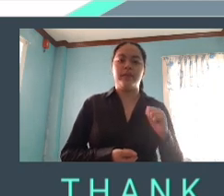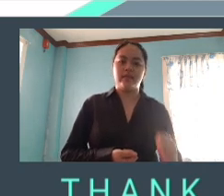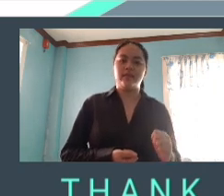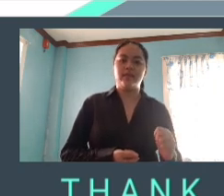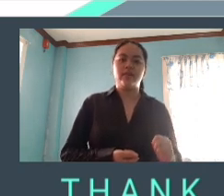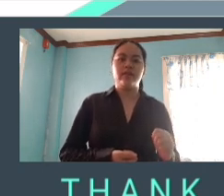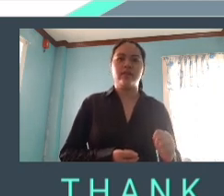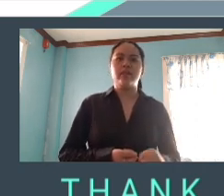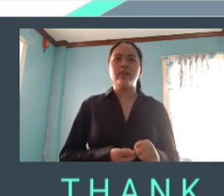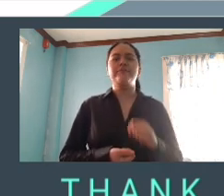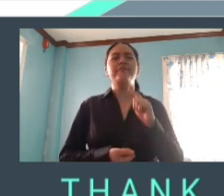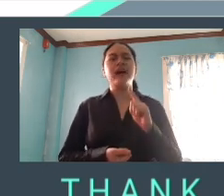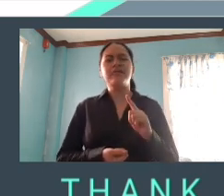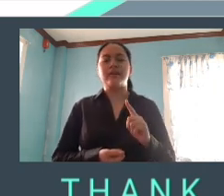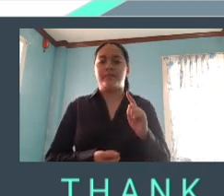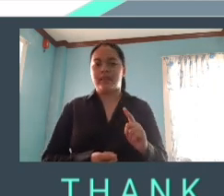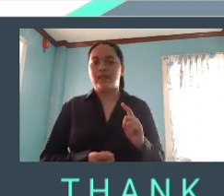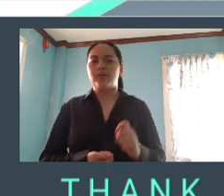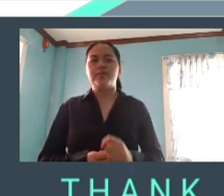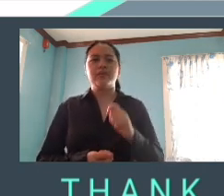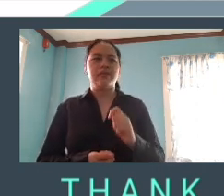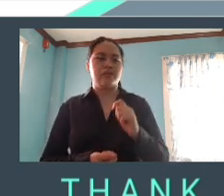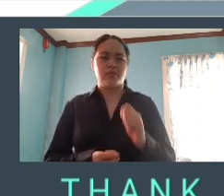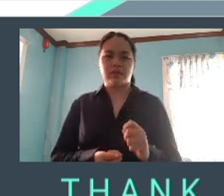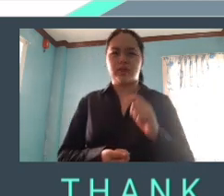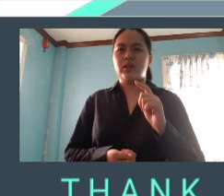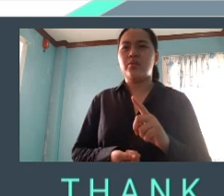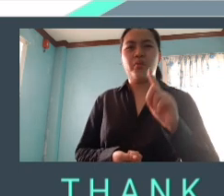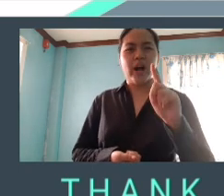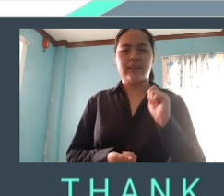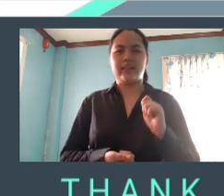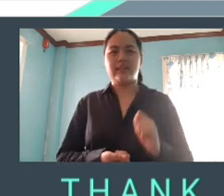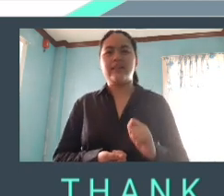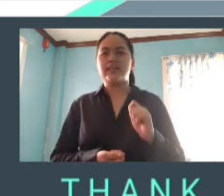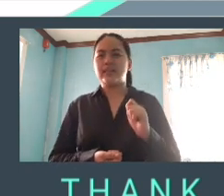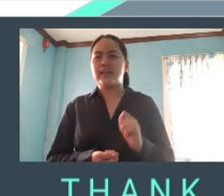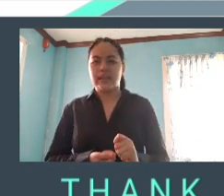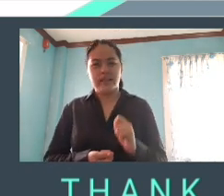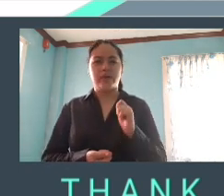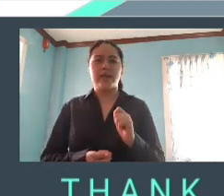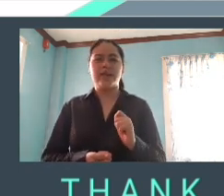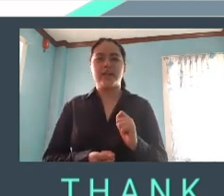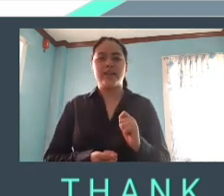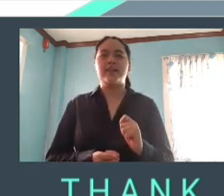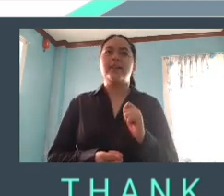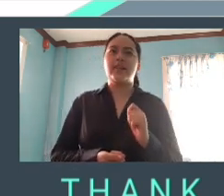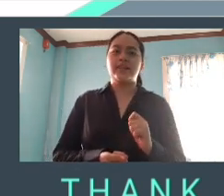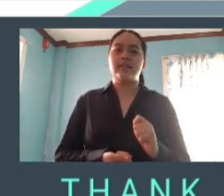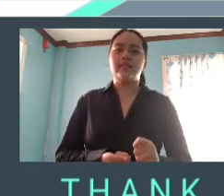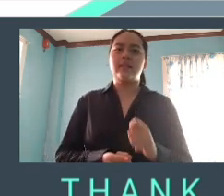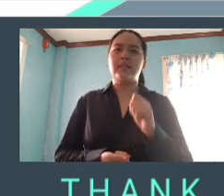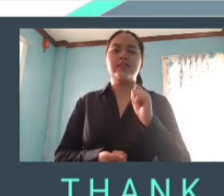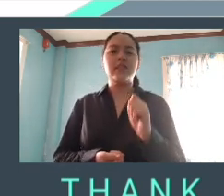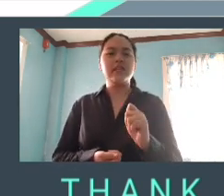non-flowering plants. Now, in flowering plants, what are those one category?